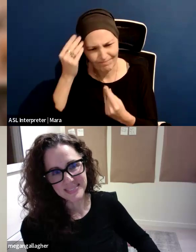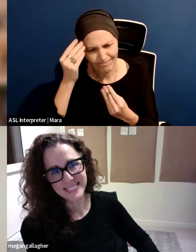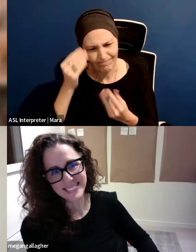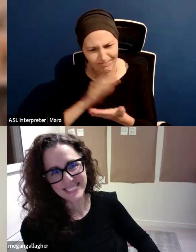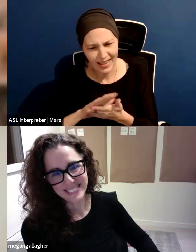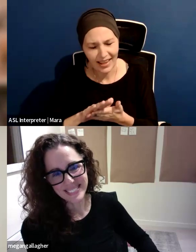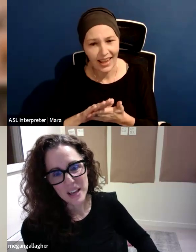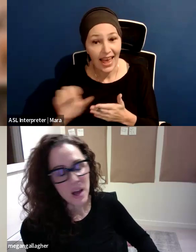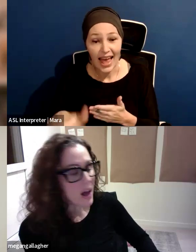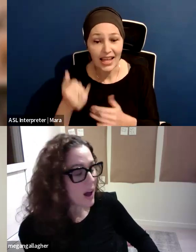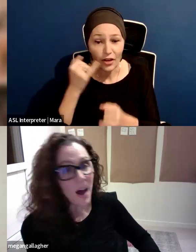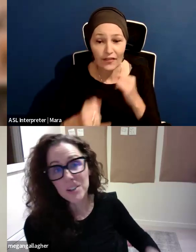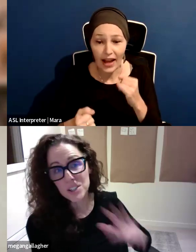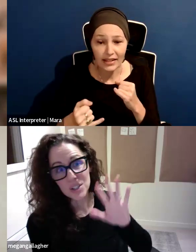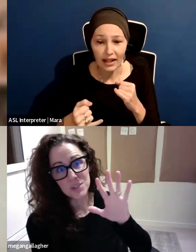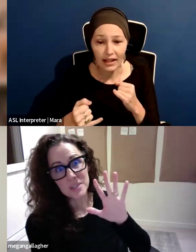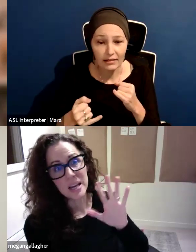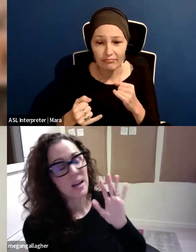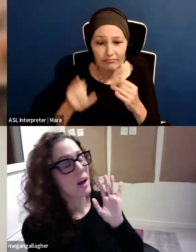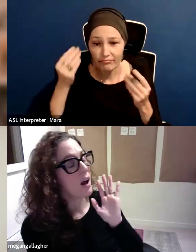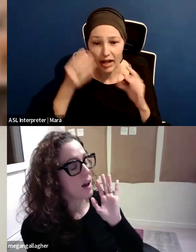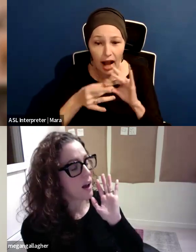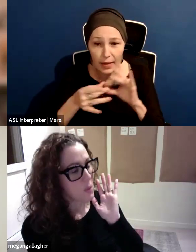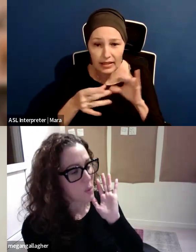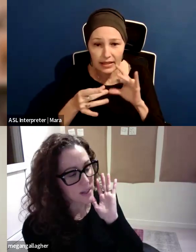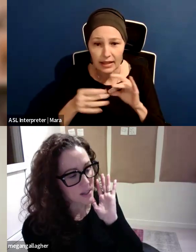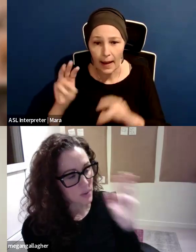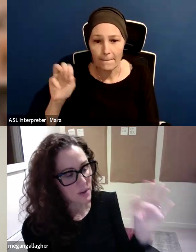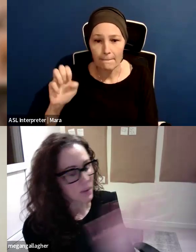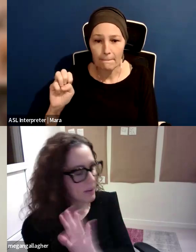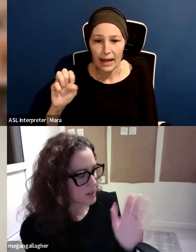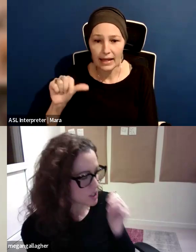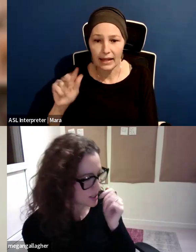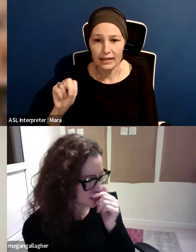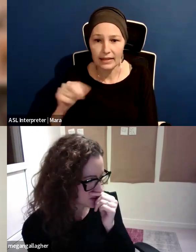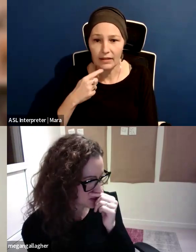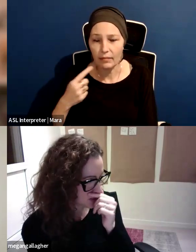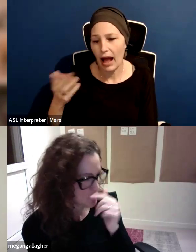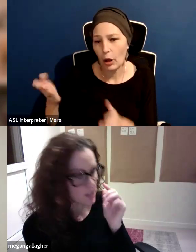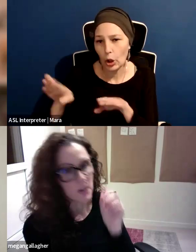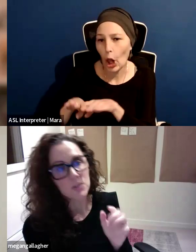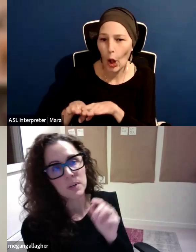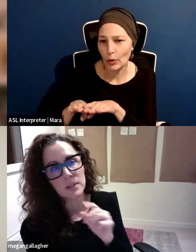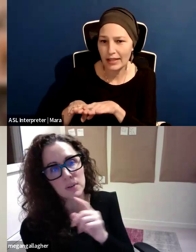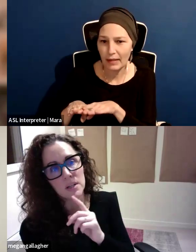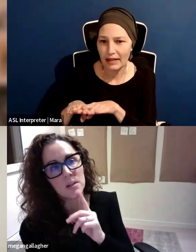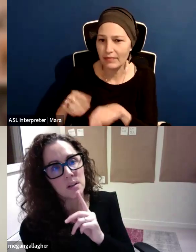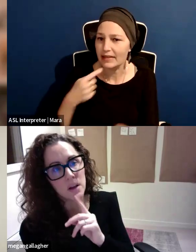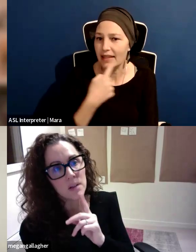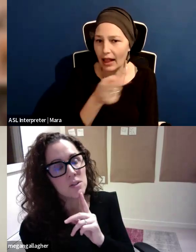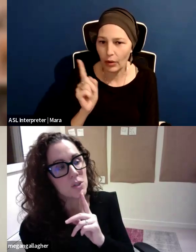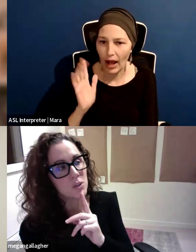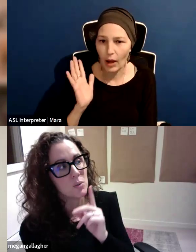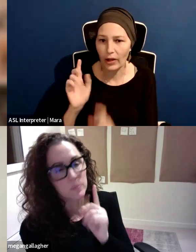out there. I'll just close by saying I want to give, we haven't had a chance during this conversation. I also want to give credit